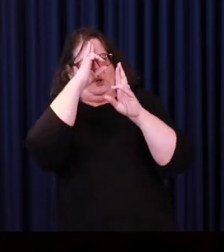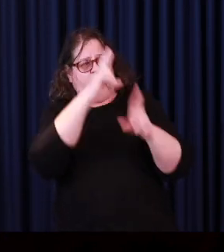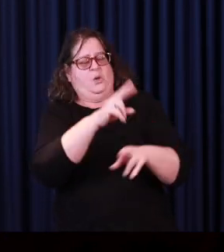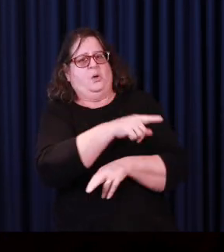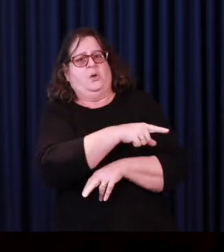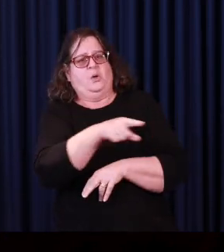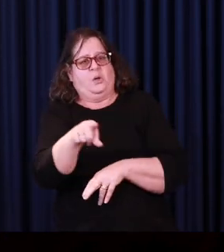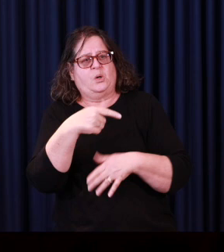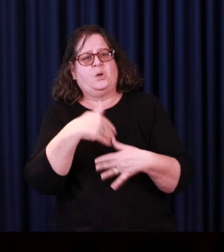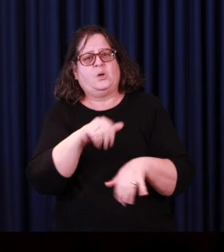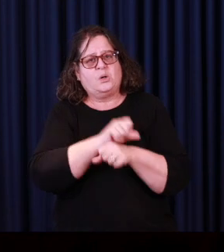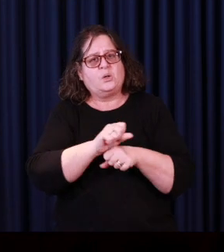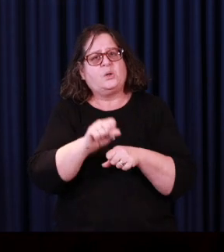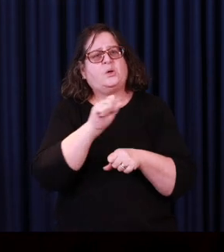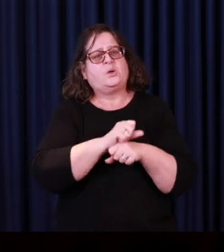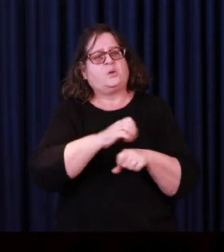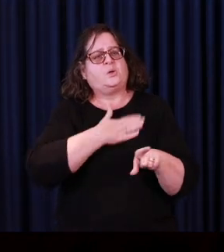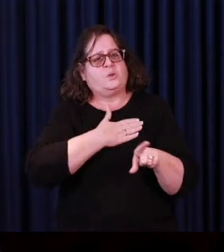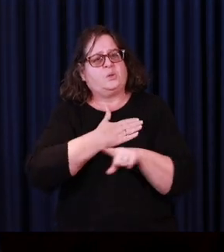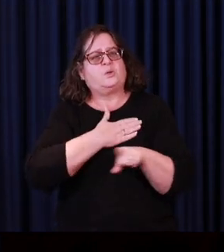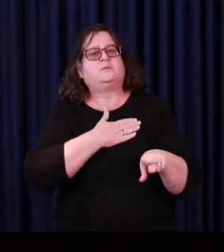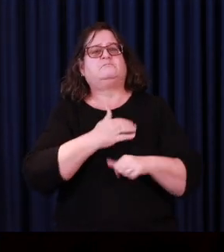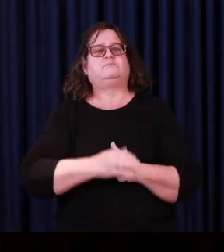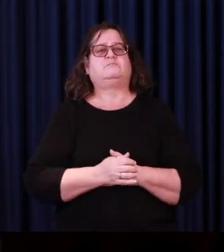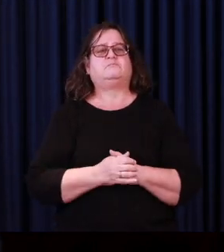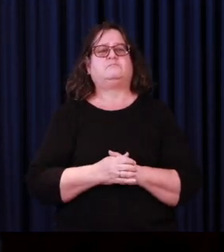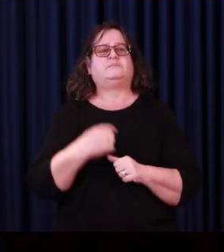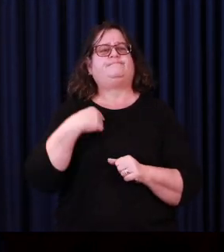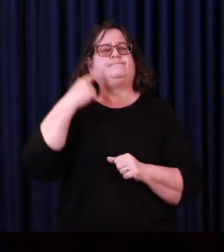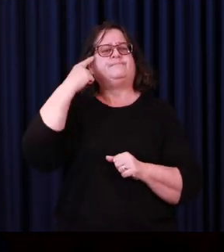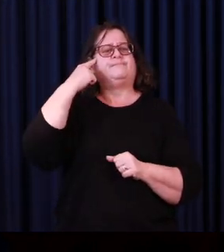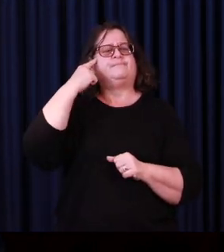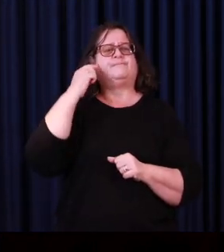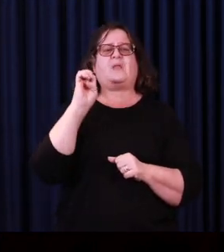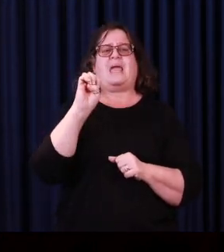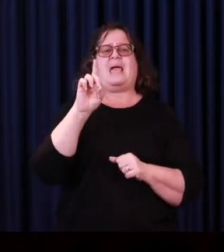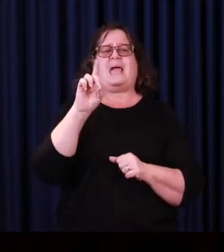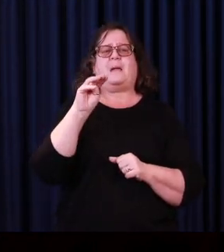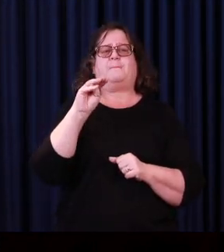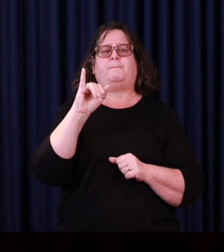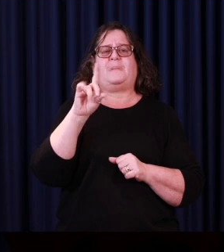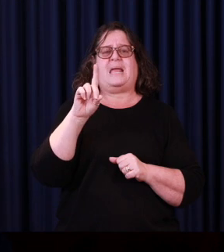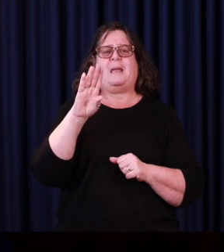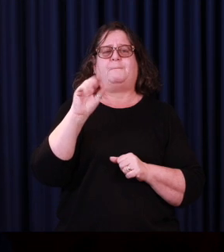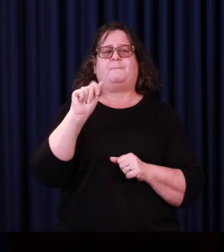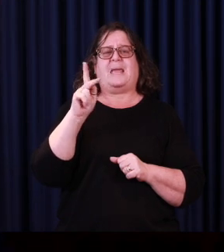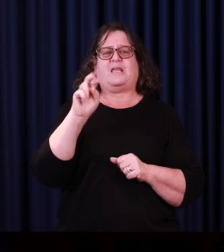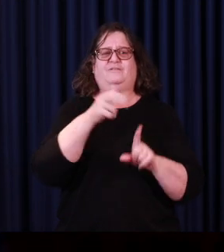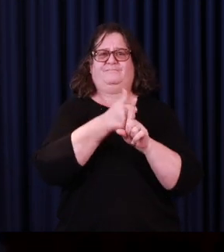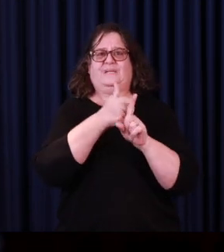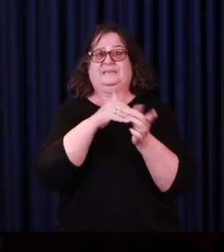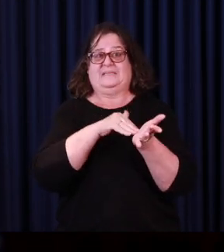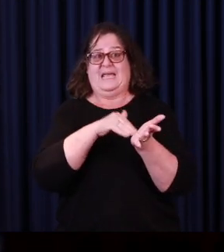great callings. I think of Edmund Baker, a doctor and Army veteran, who for years